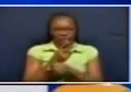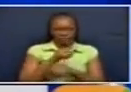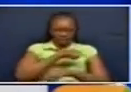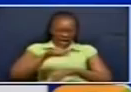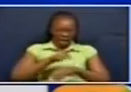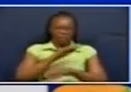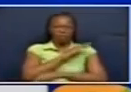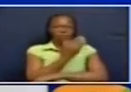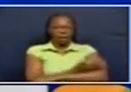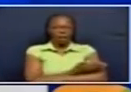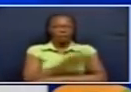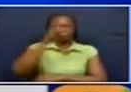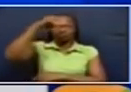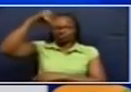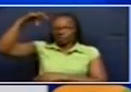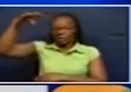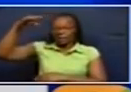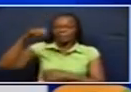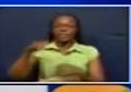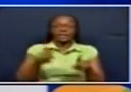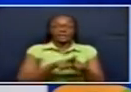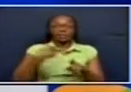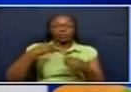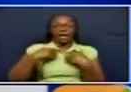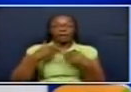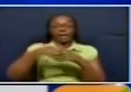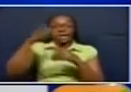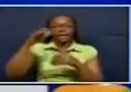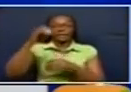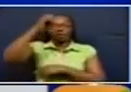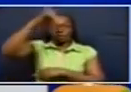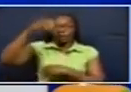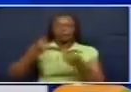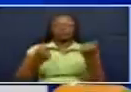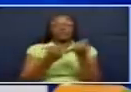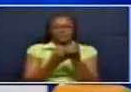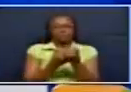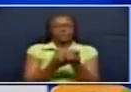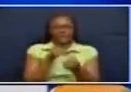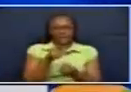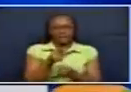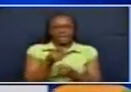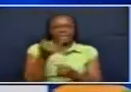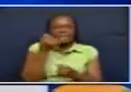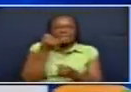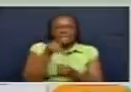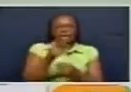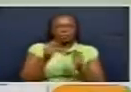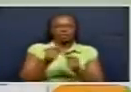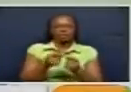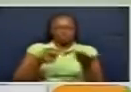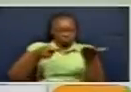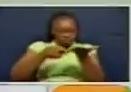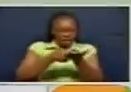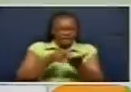Now we have an external power to support another 12 hours. This battery here can charge this